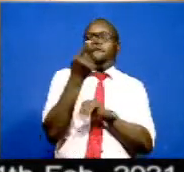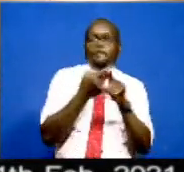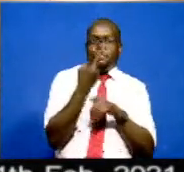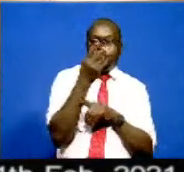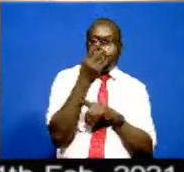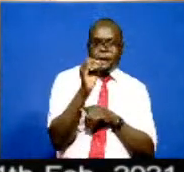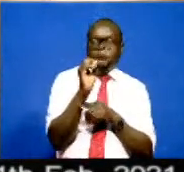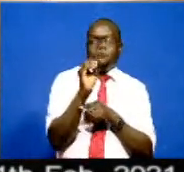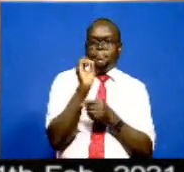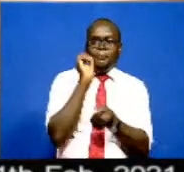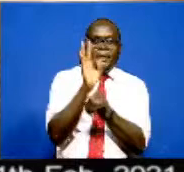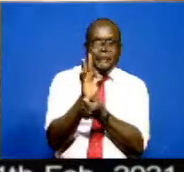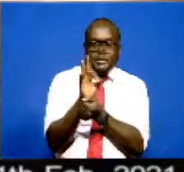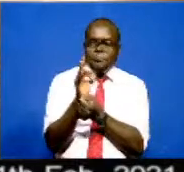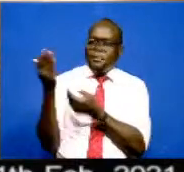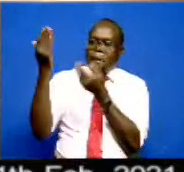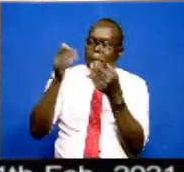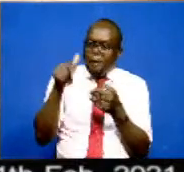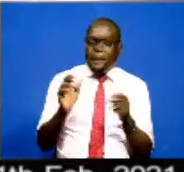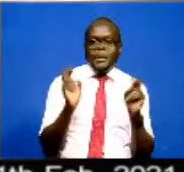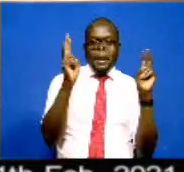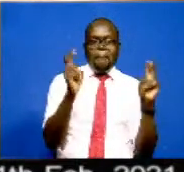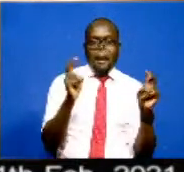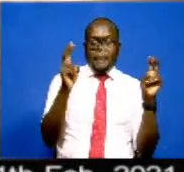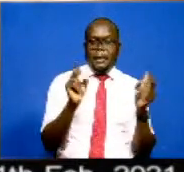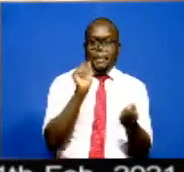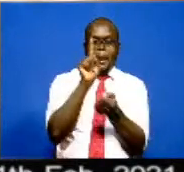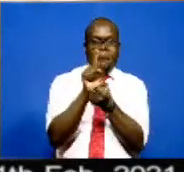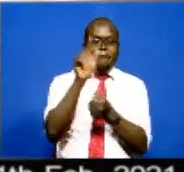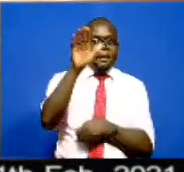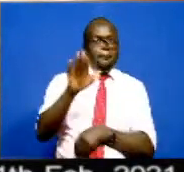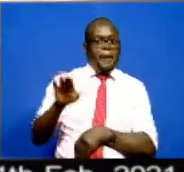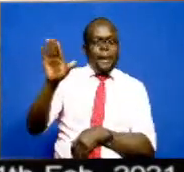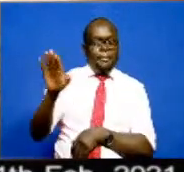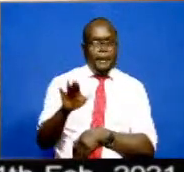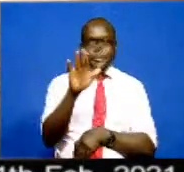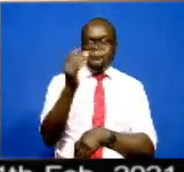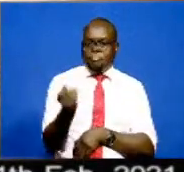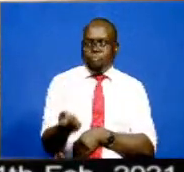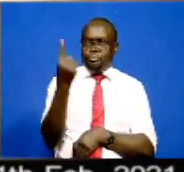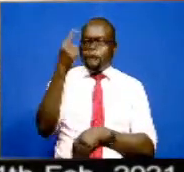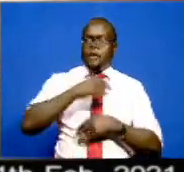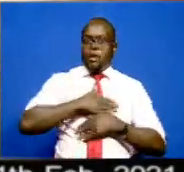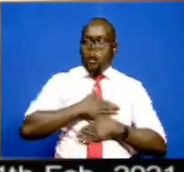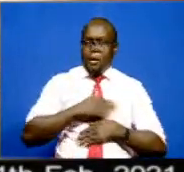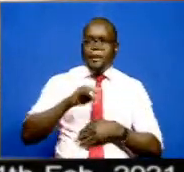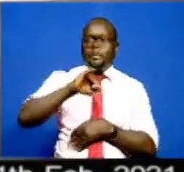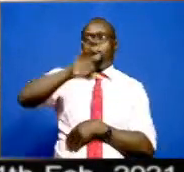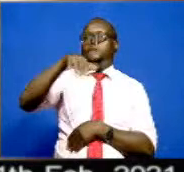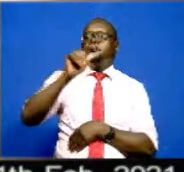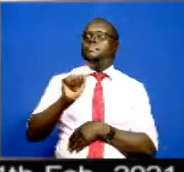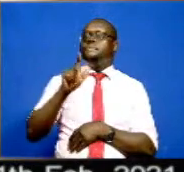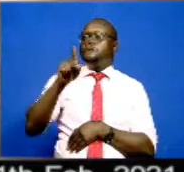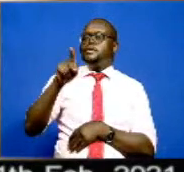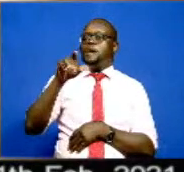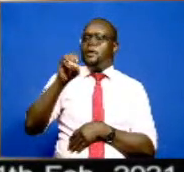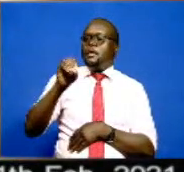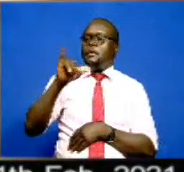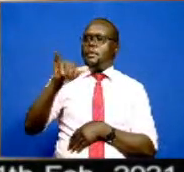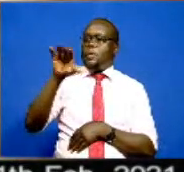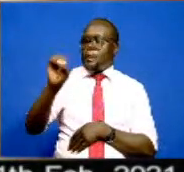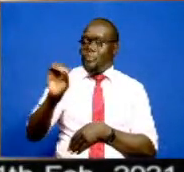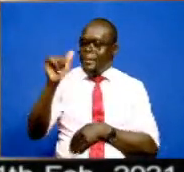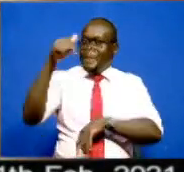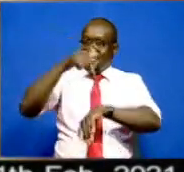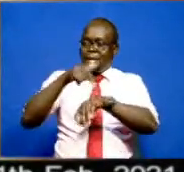Speaker. This matter came up in the 11th Parliament, and it was raised by Honorable Jacobi Midiwo, Mr. Speaker. And that is when the